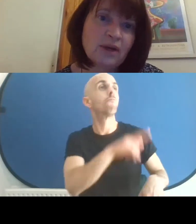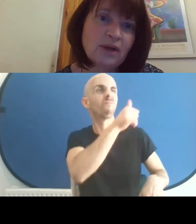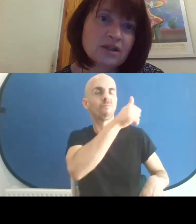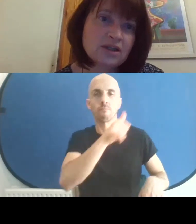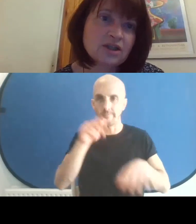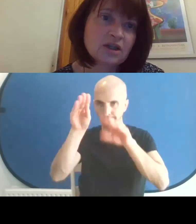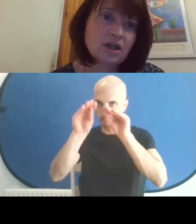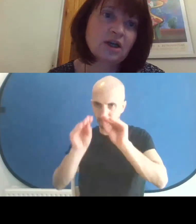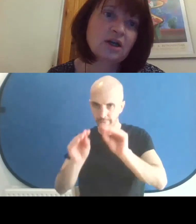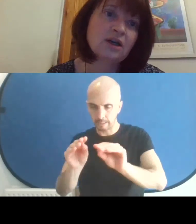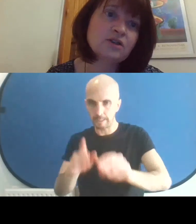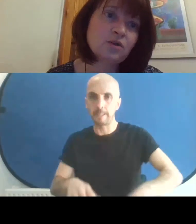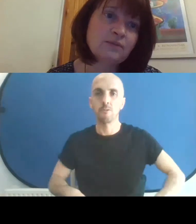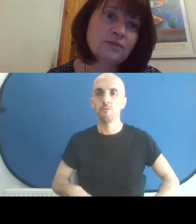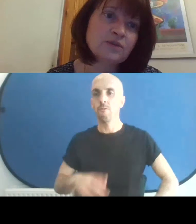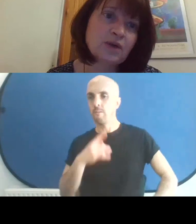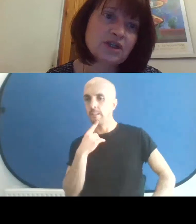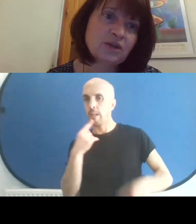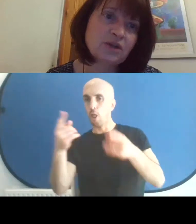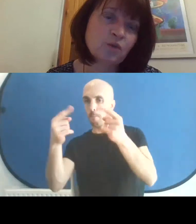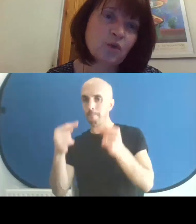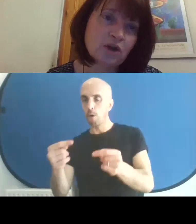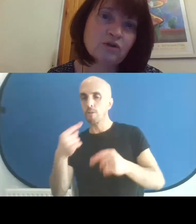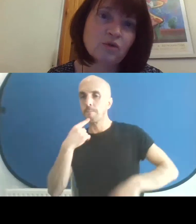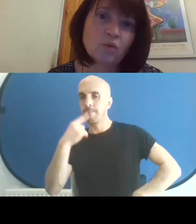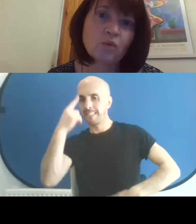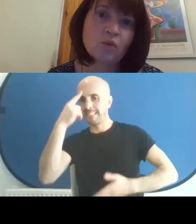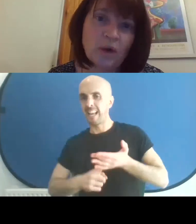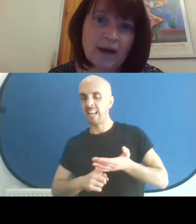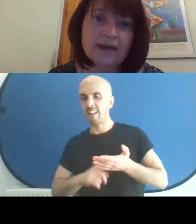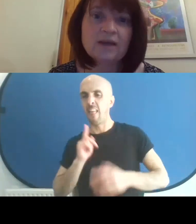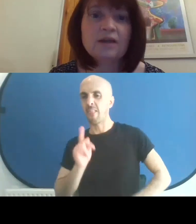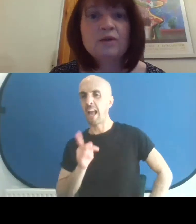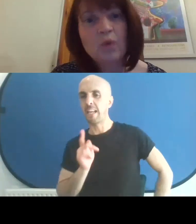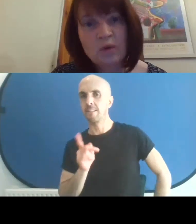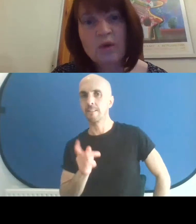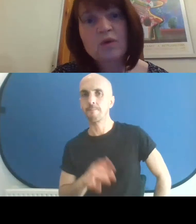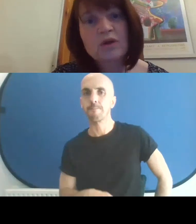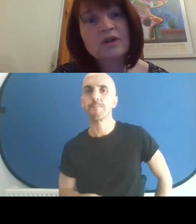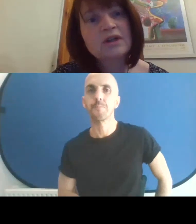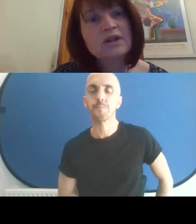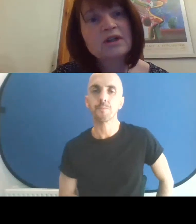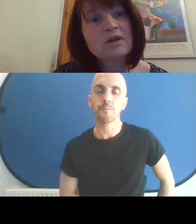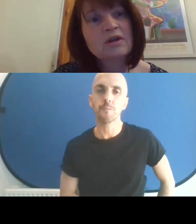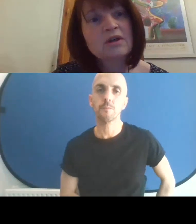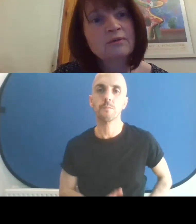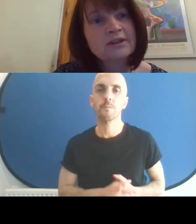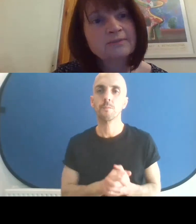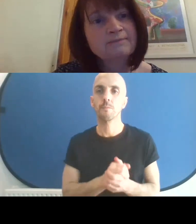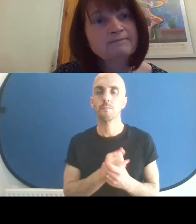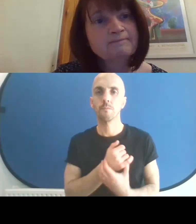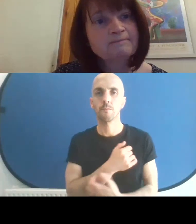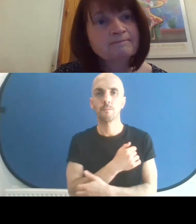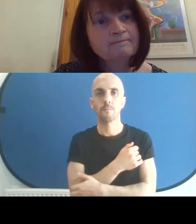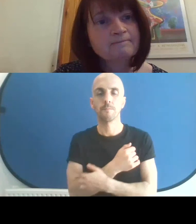to help you make your decision to actually work through when you wouldn't need to go out on a home visit.